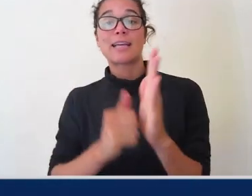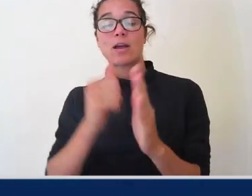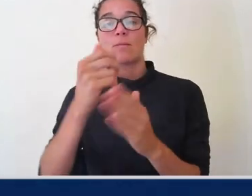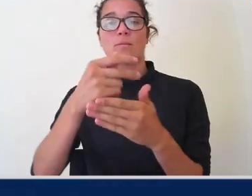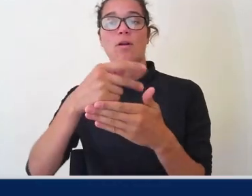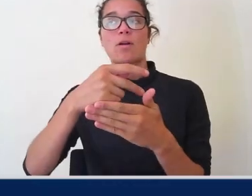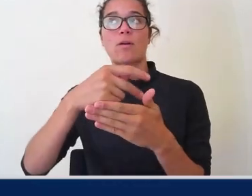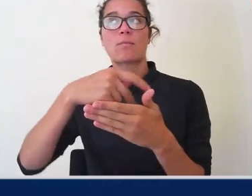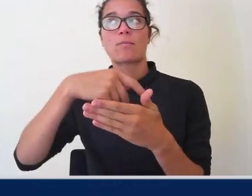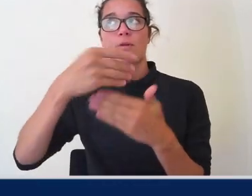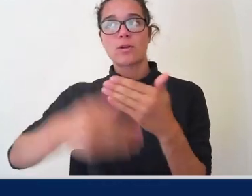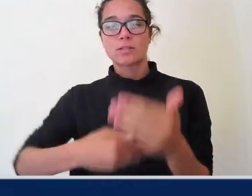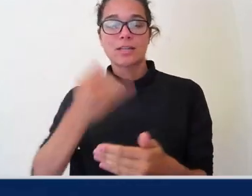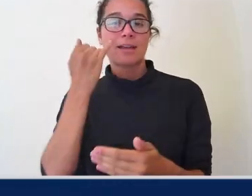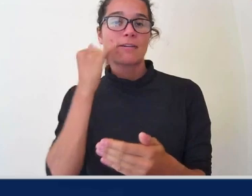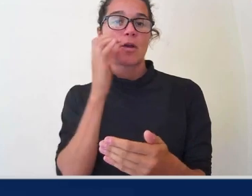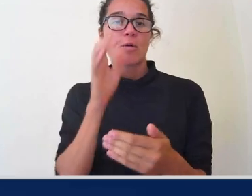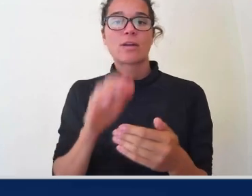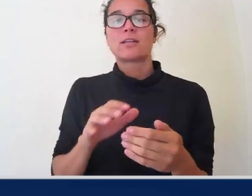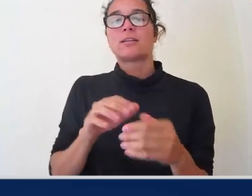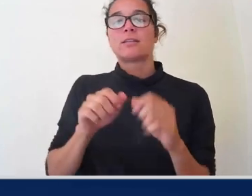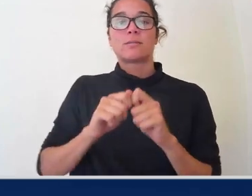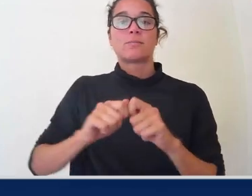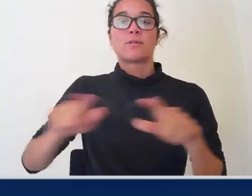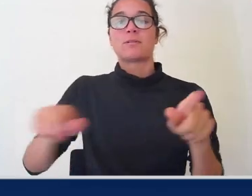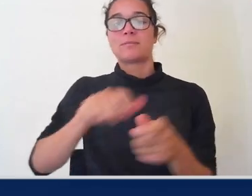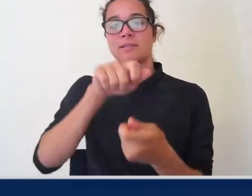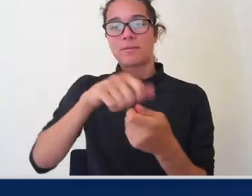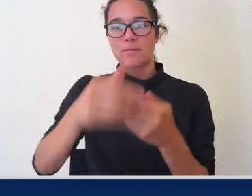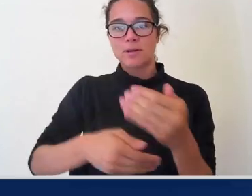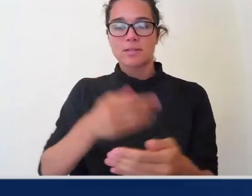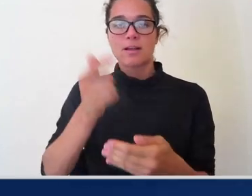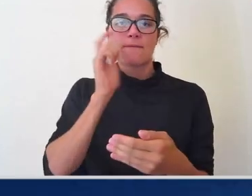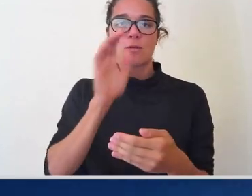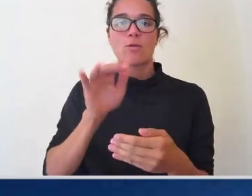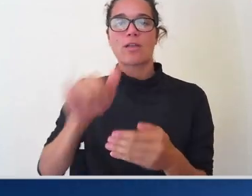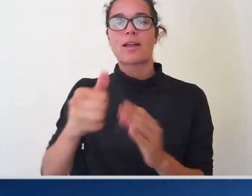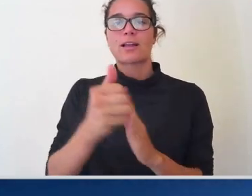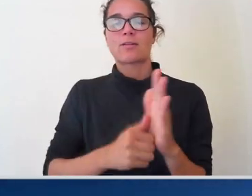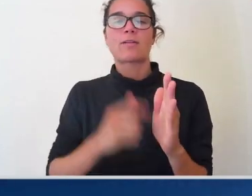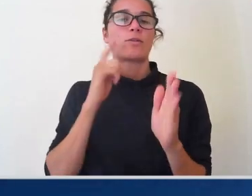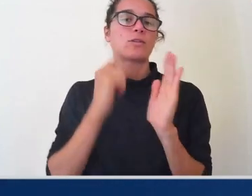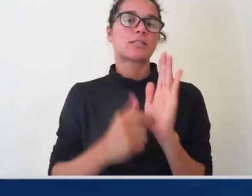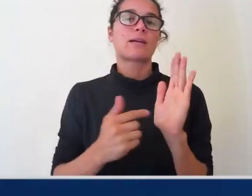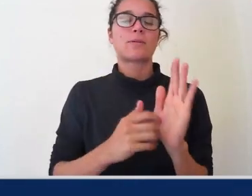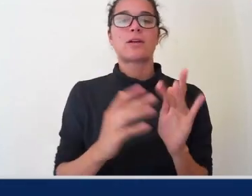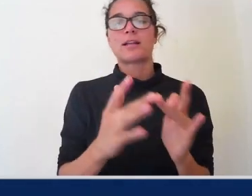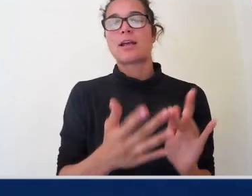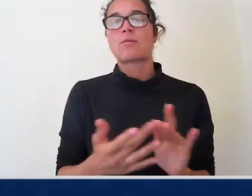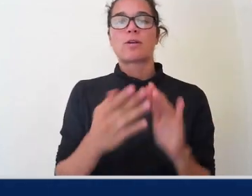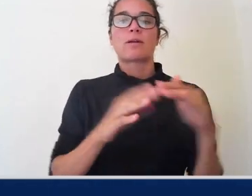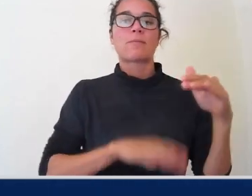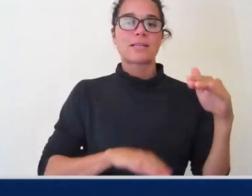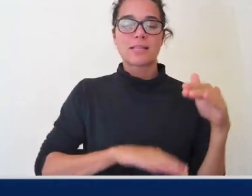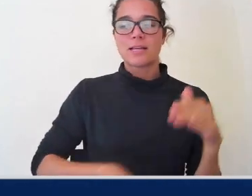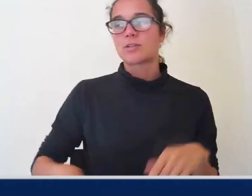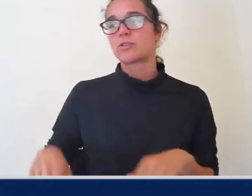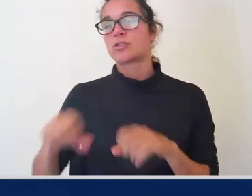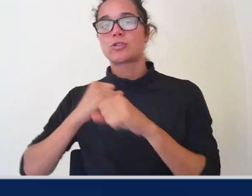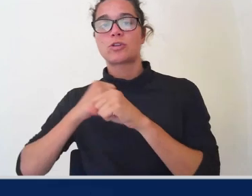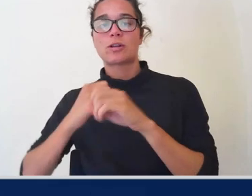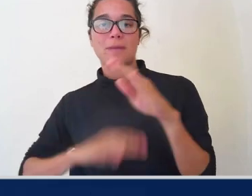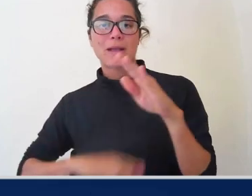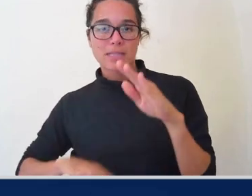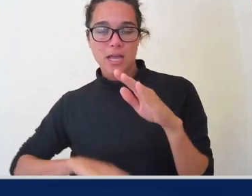specific resources to those accounts to baseline the accounts, right? As I mentioned earlier, like a networking baseline or a security baseline, right? Yeah. So all of it can be